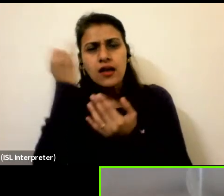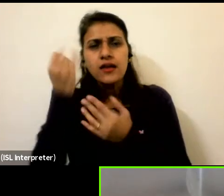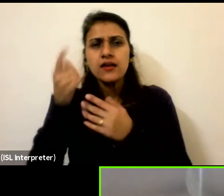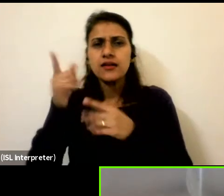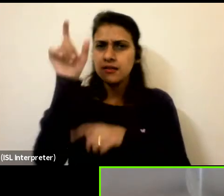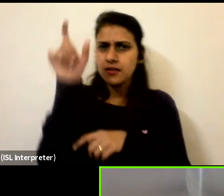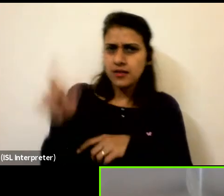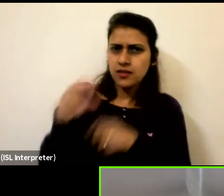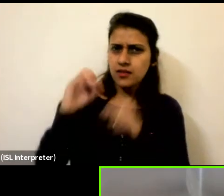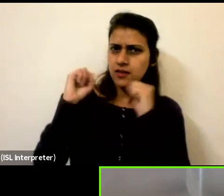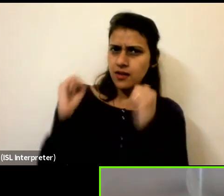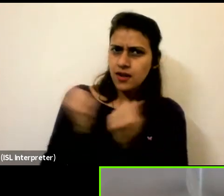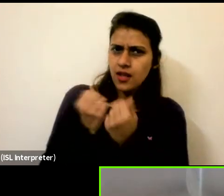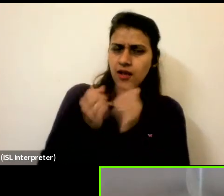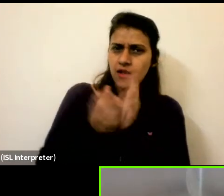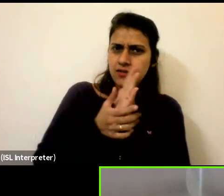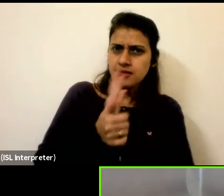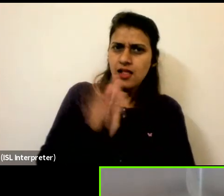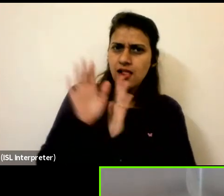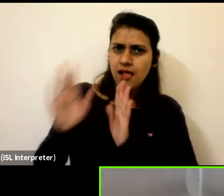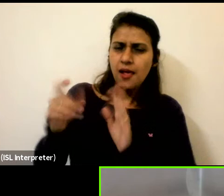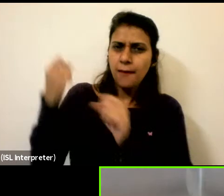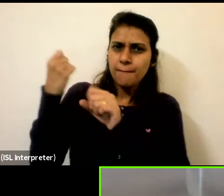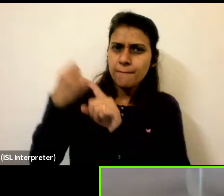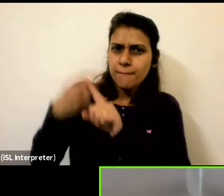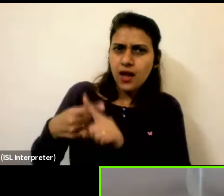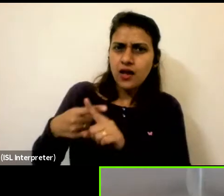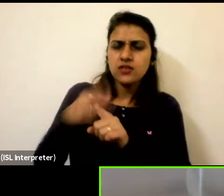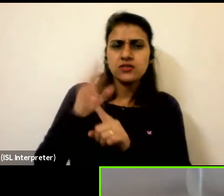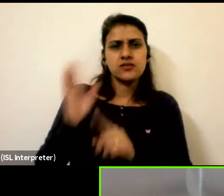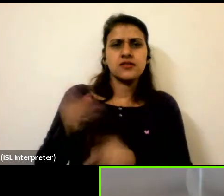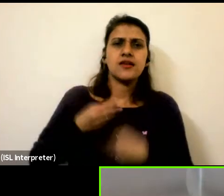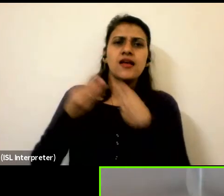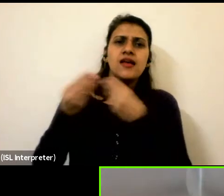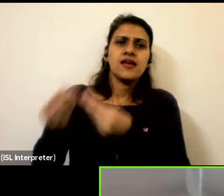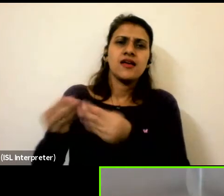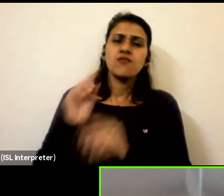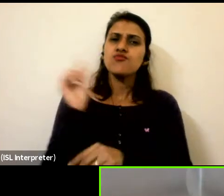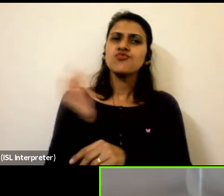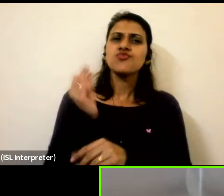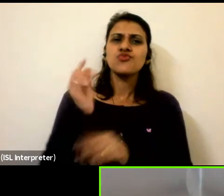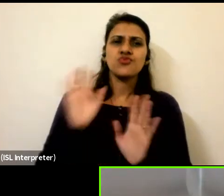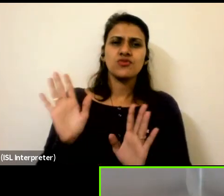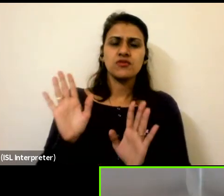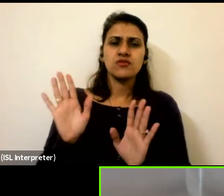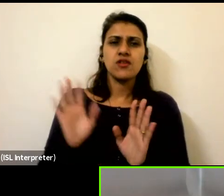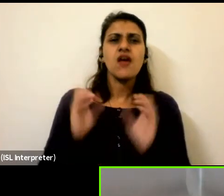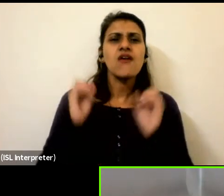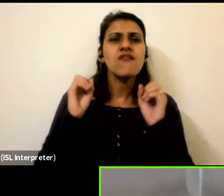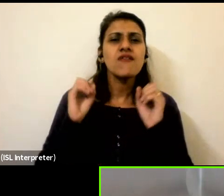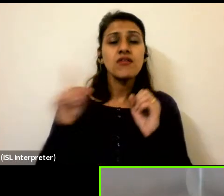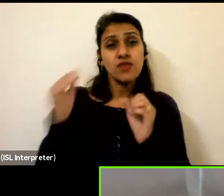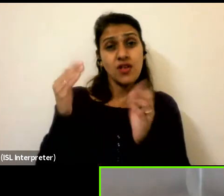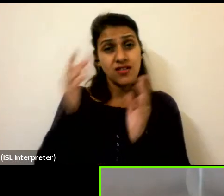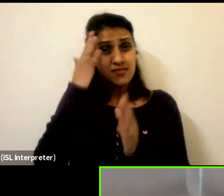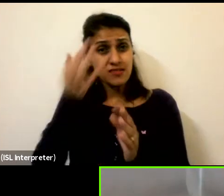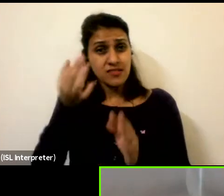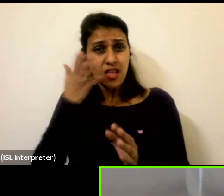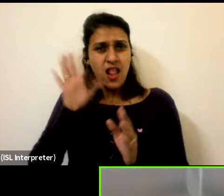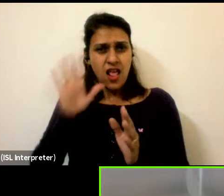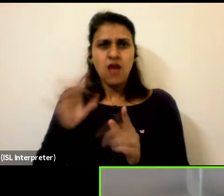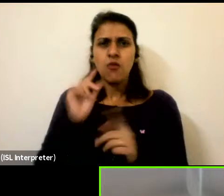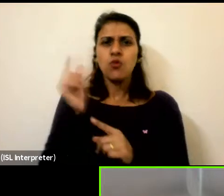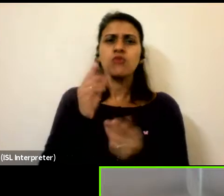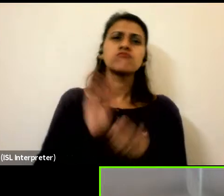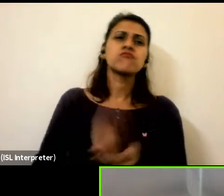of these people would be properly utilized. And therefore, many of them were wallflowers.